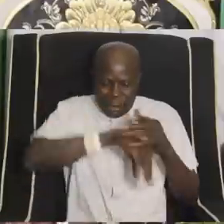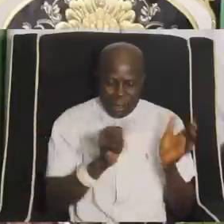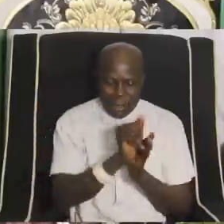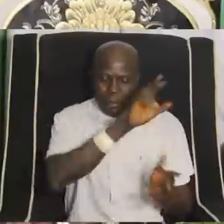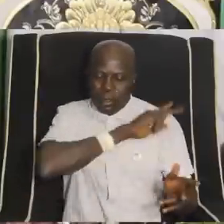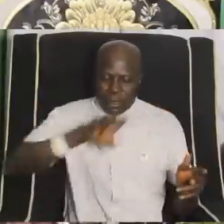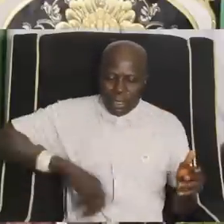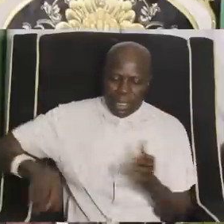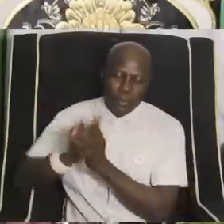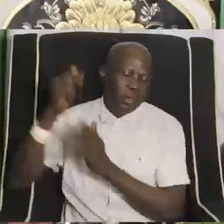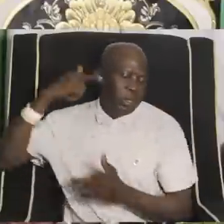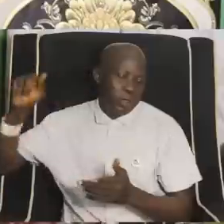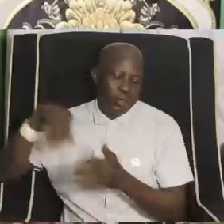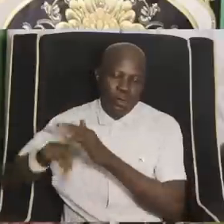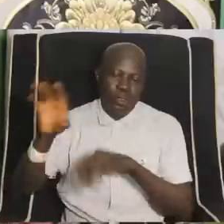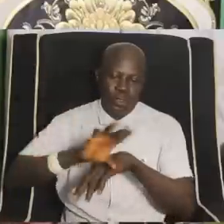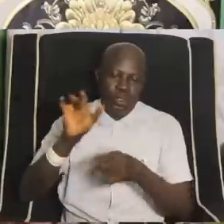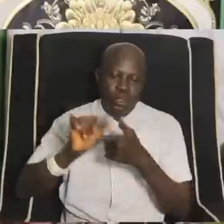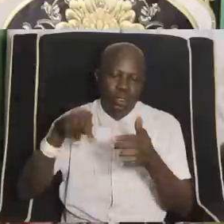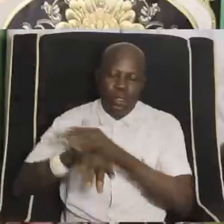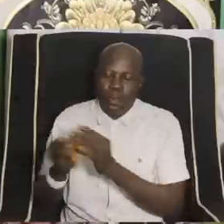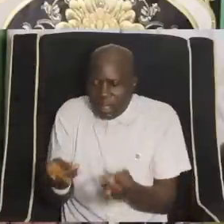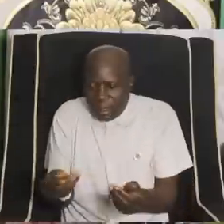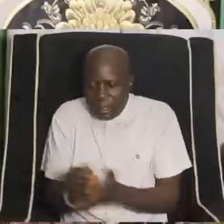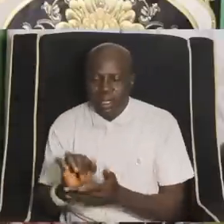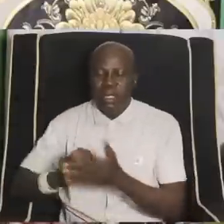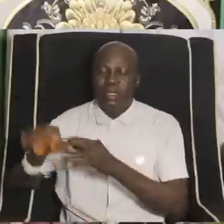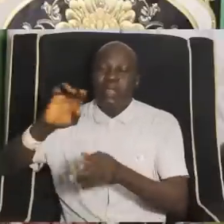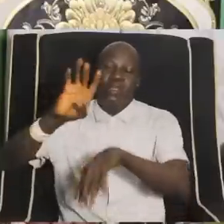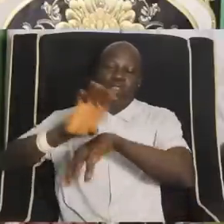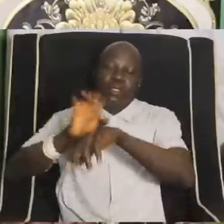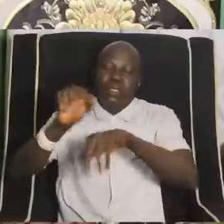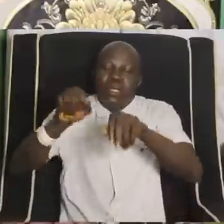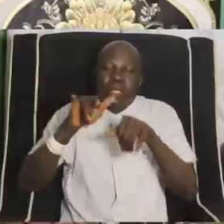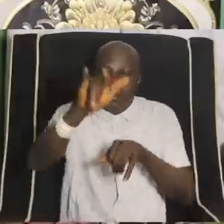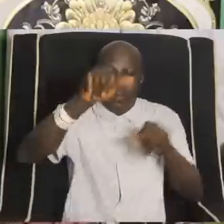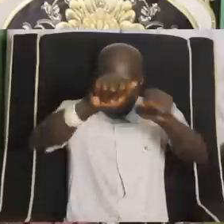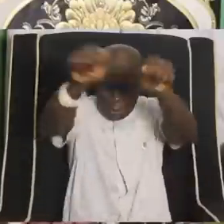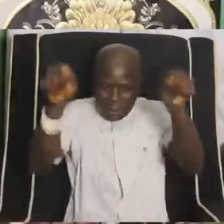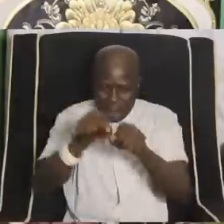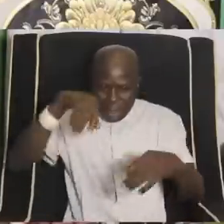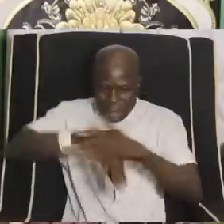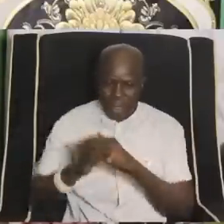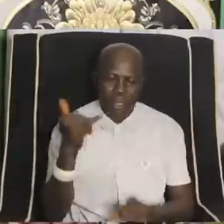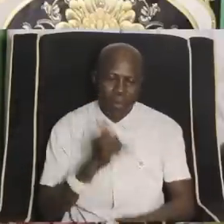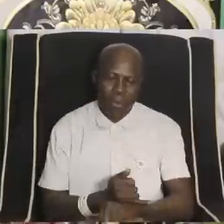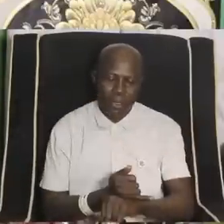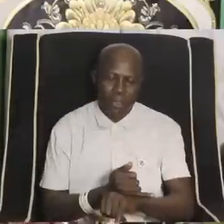Church Land of Virality. Ti olujo wa ni Gbaremu Ibiobi Airport area ni ilu